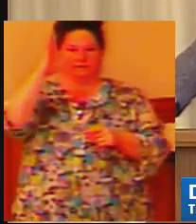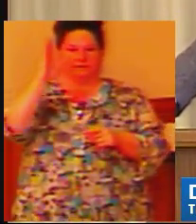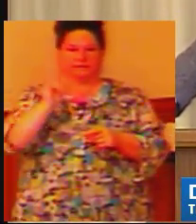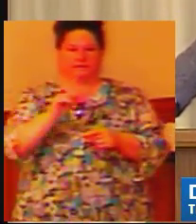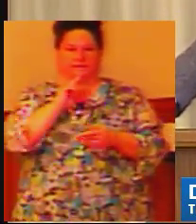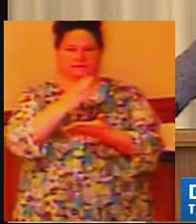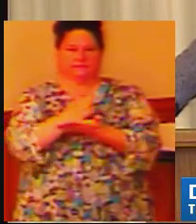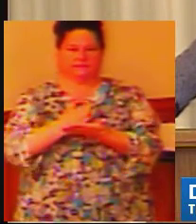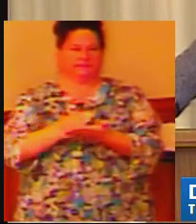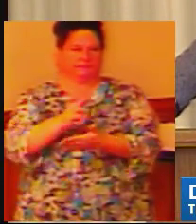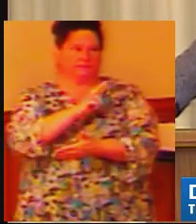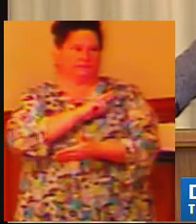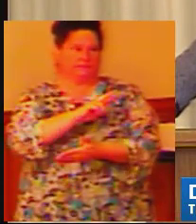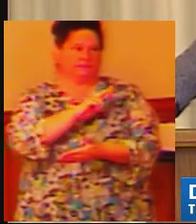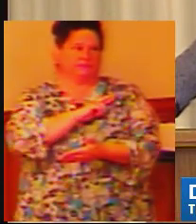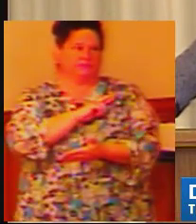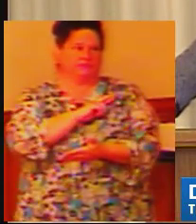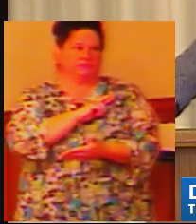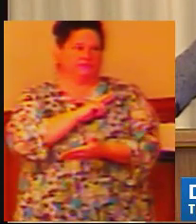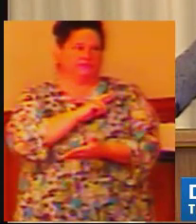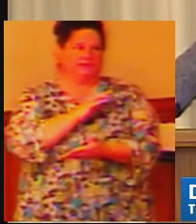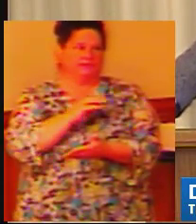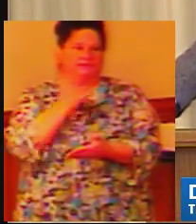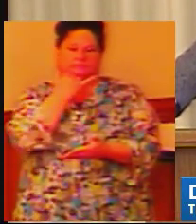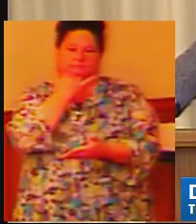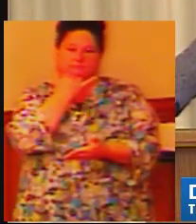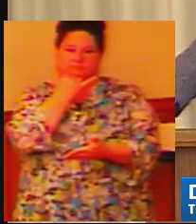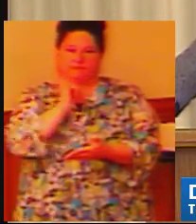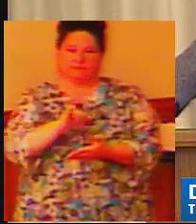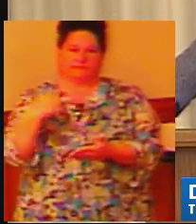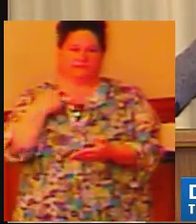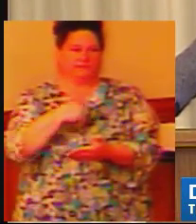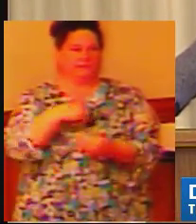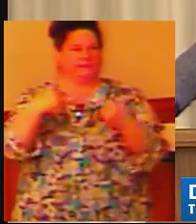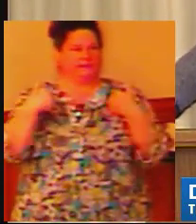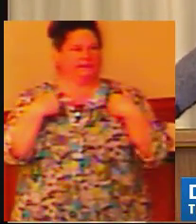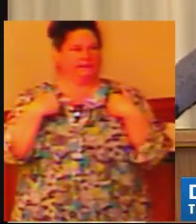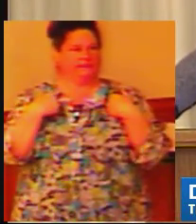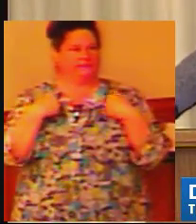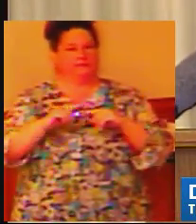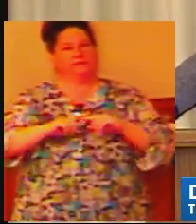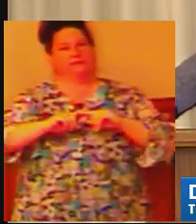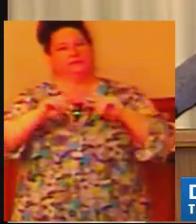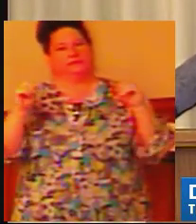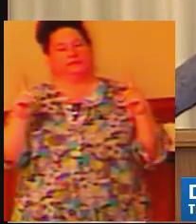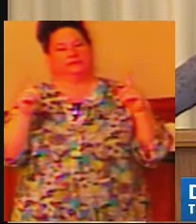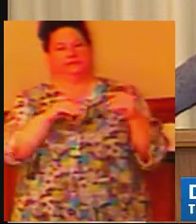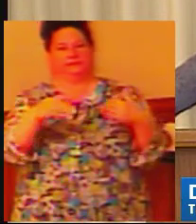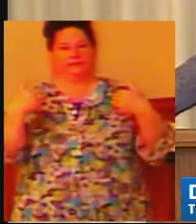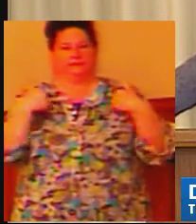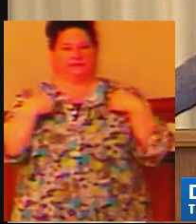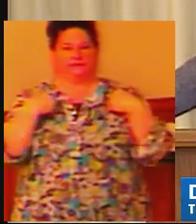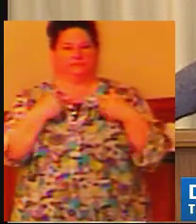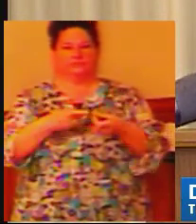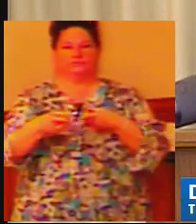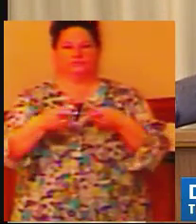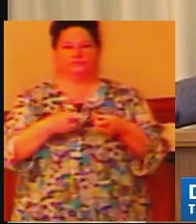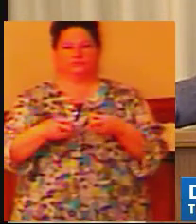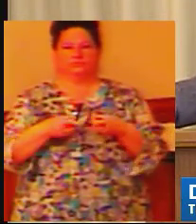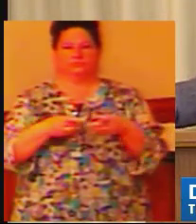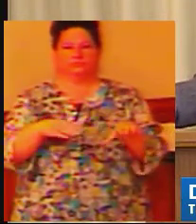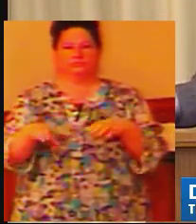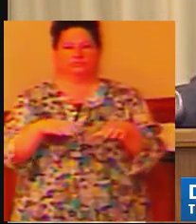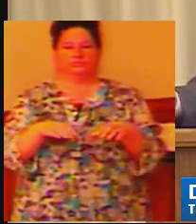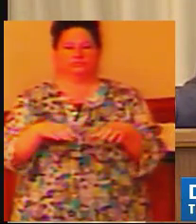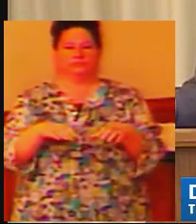some of that religious error that we have, unless they have the direct operation of the Holy Spirit